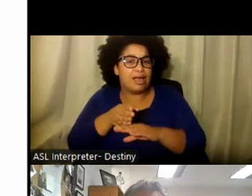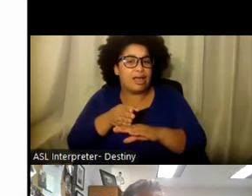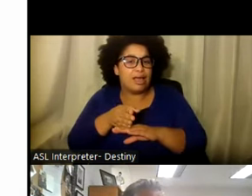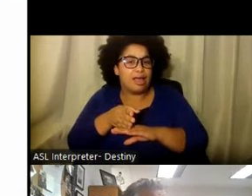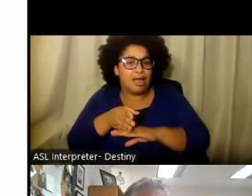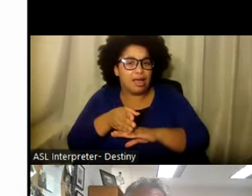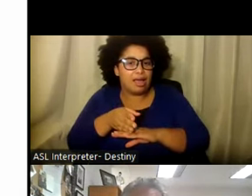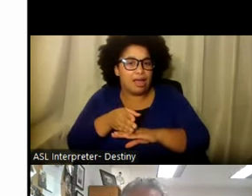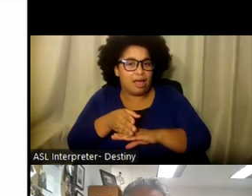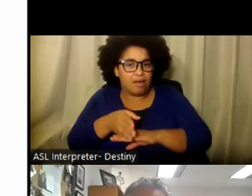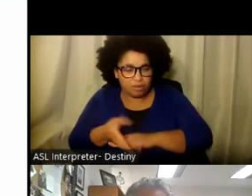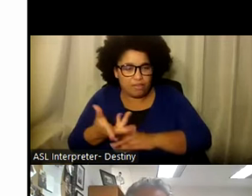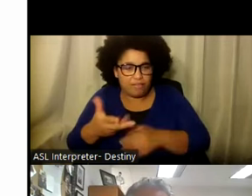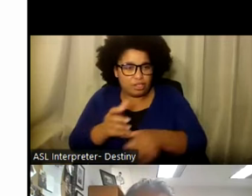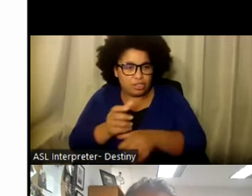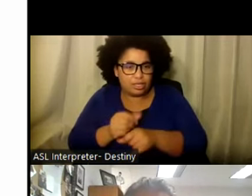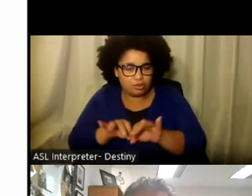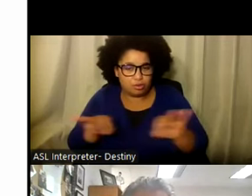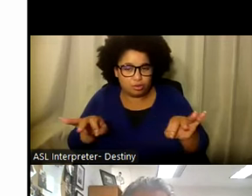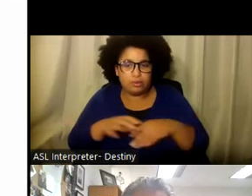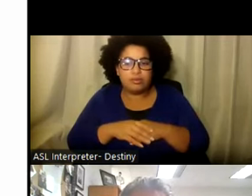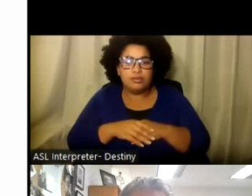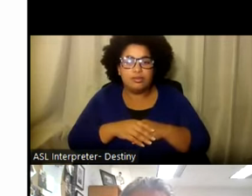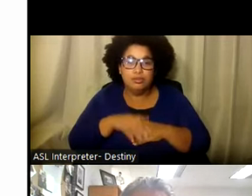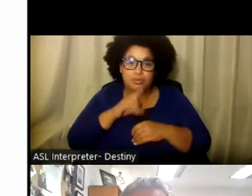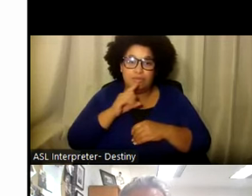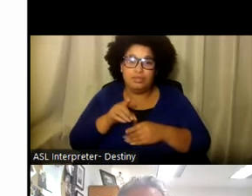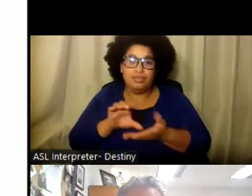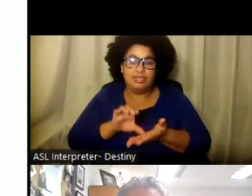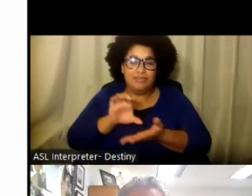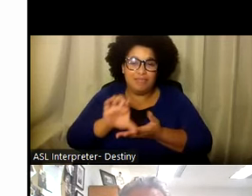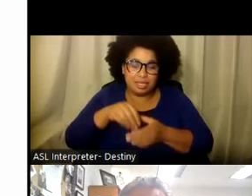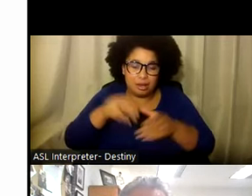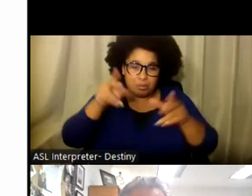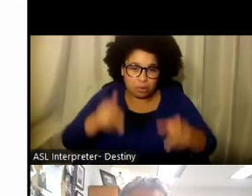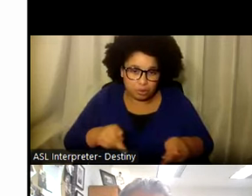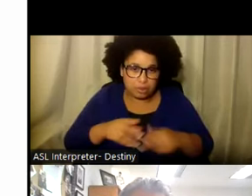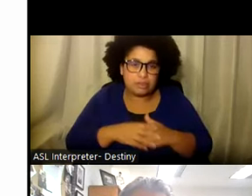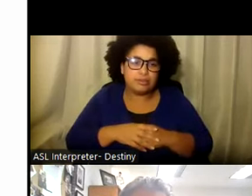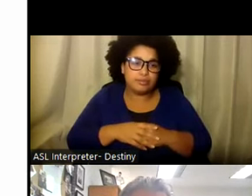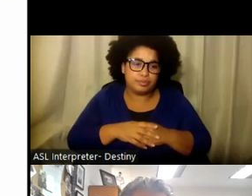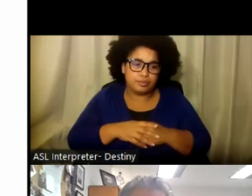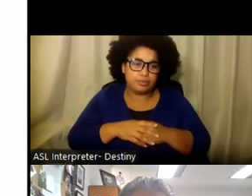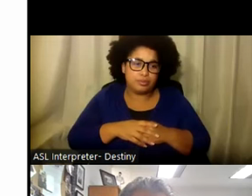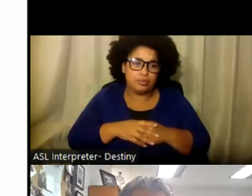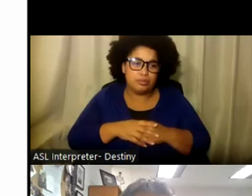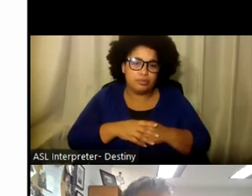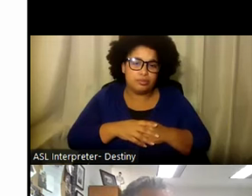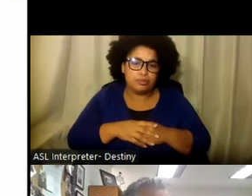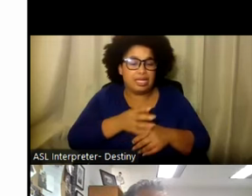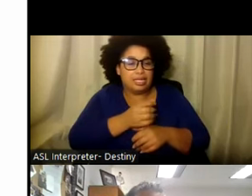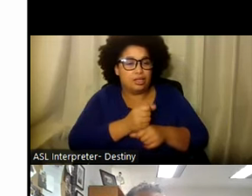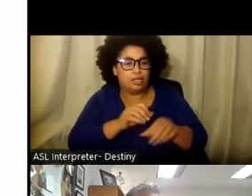that you would have this investment in an individual, and they would get their college